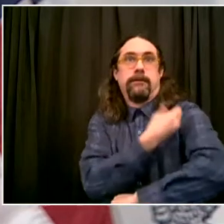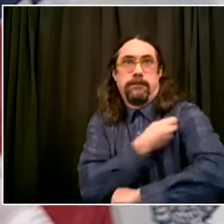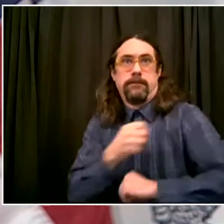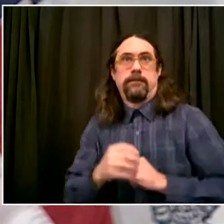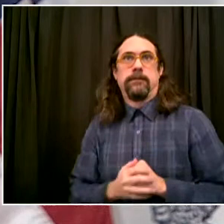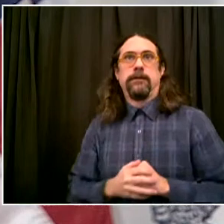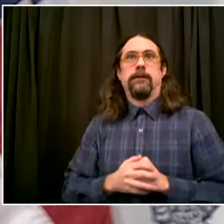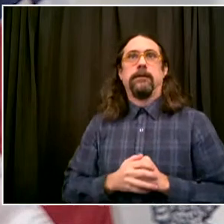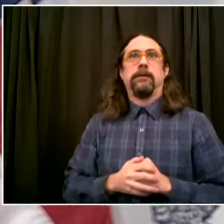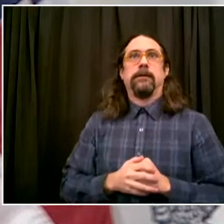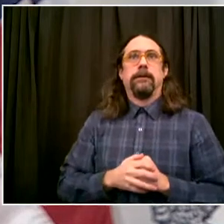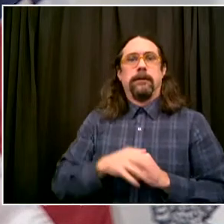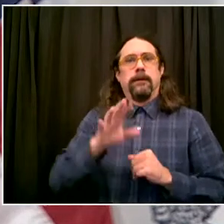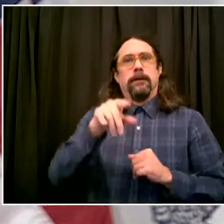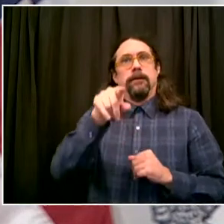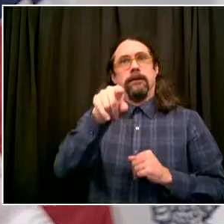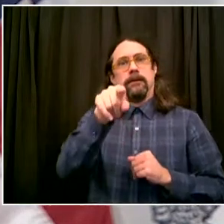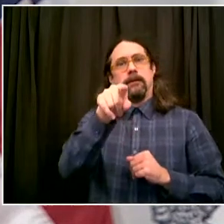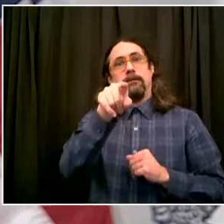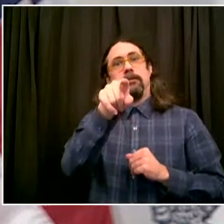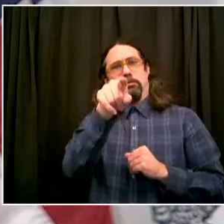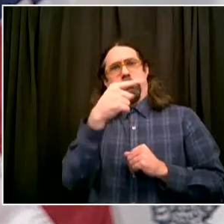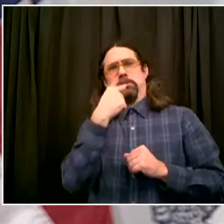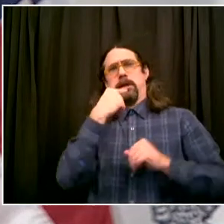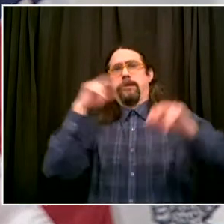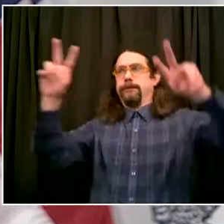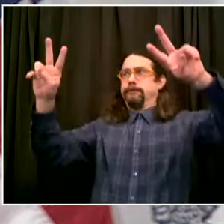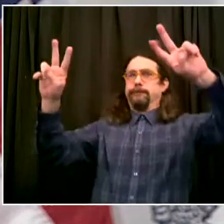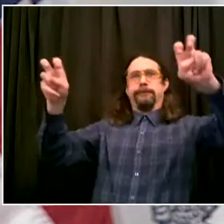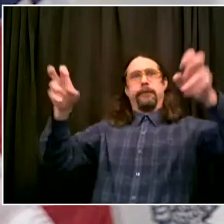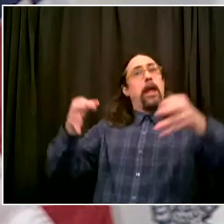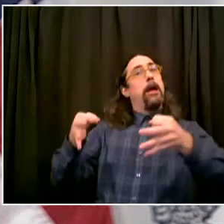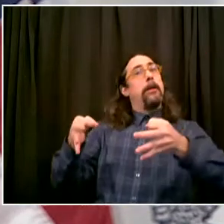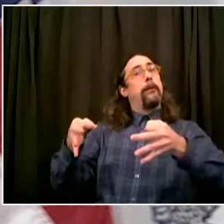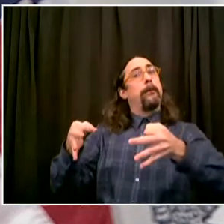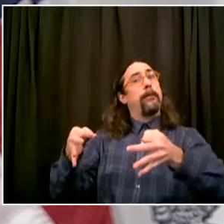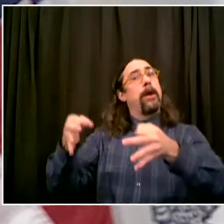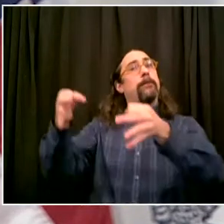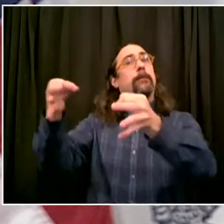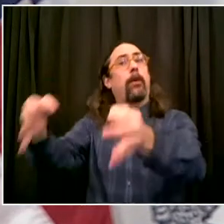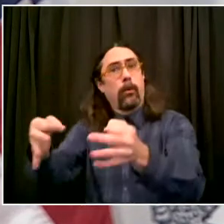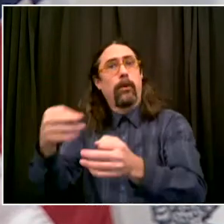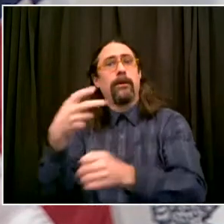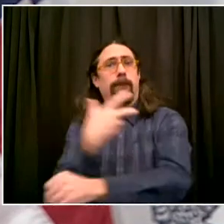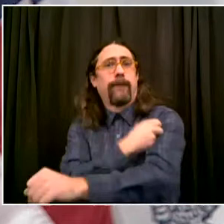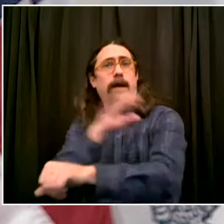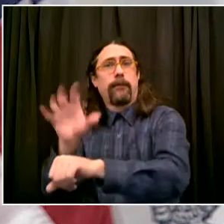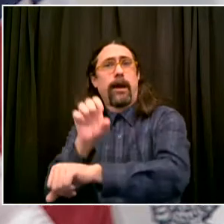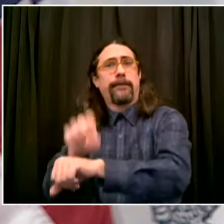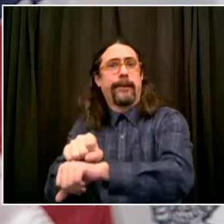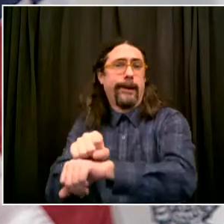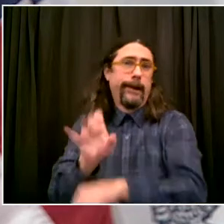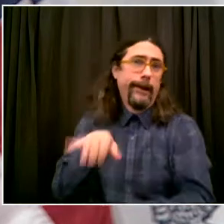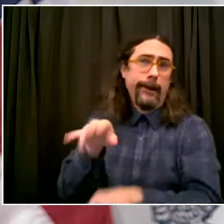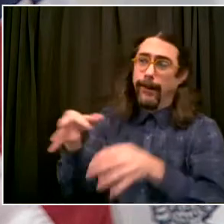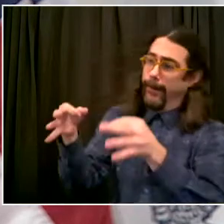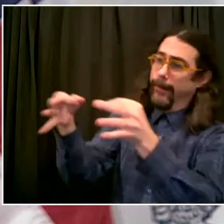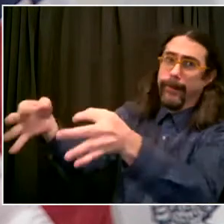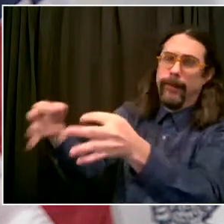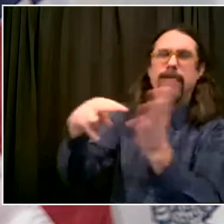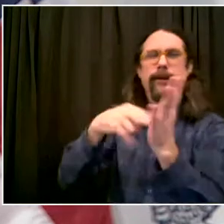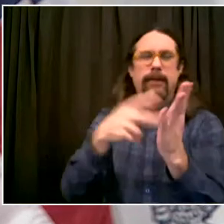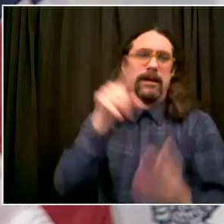were supposed to get their vaccine squeeze them in within a day or two? Does it move back a week? You know there's anxiety out